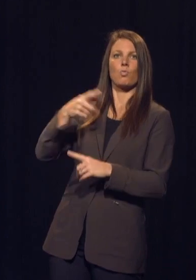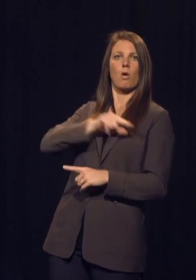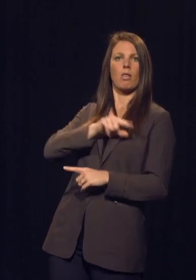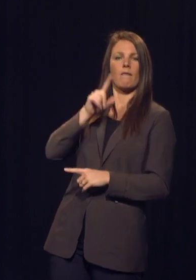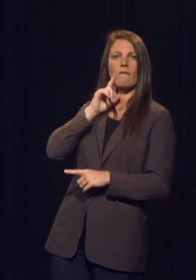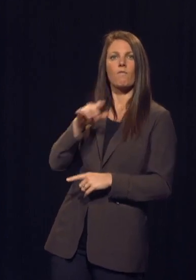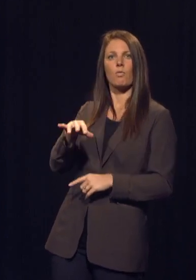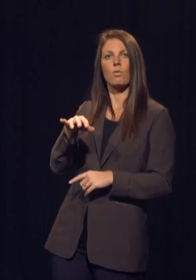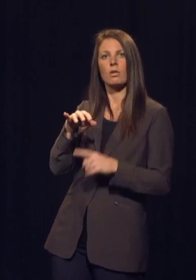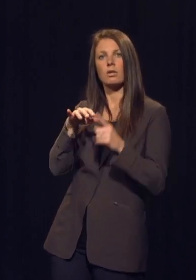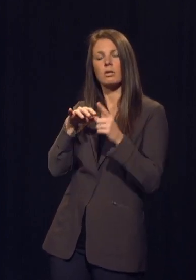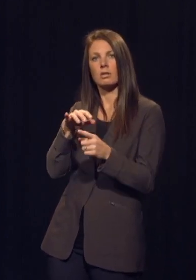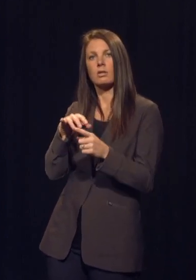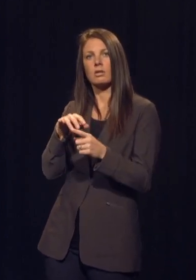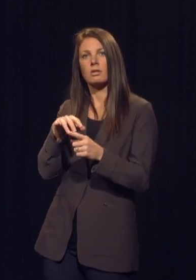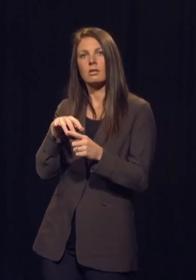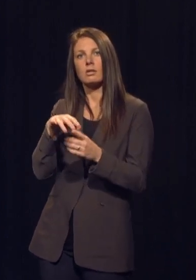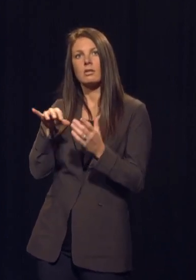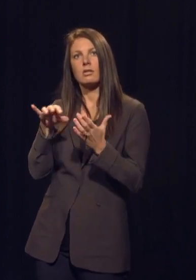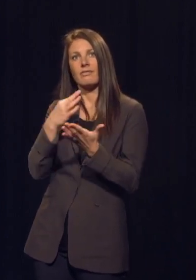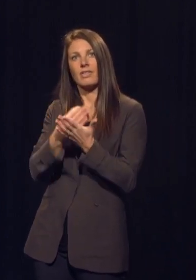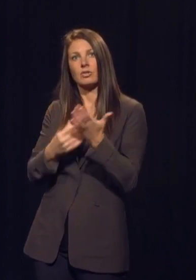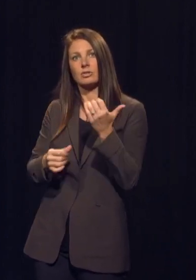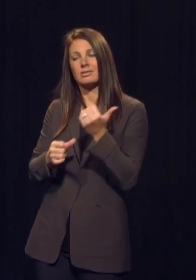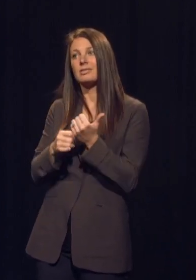under $75 a month.